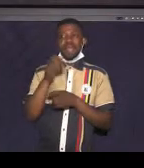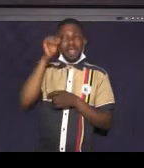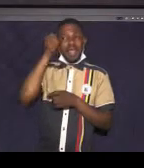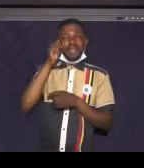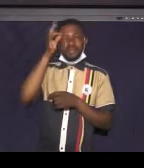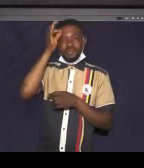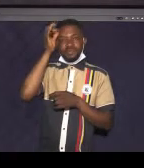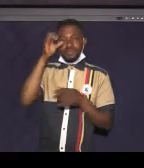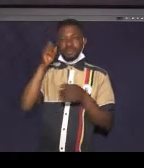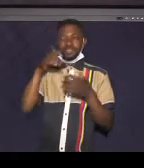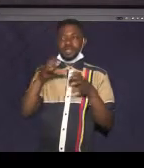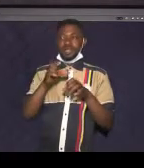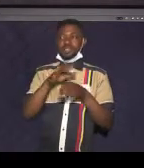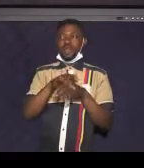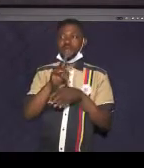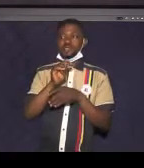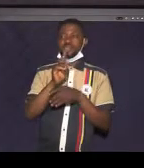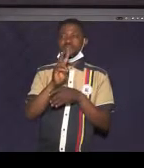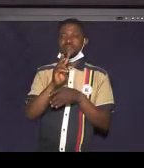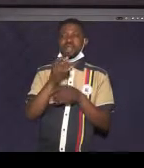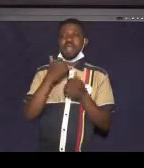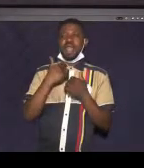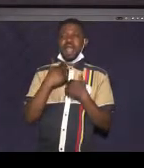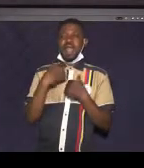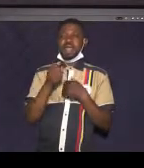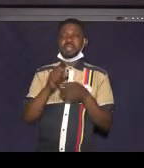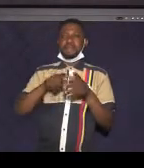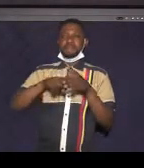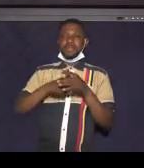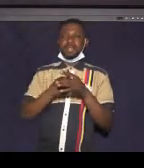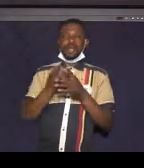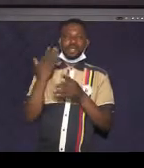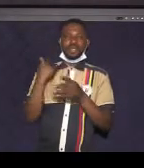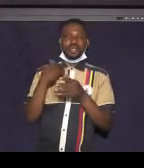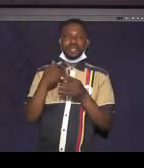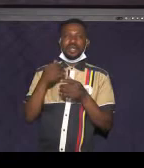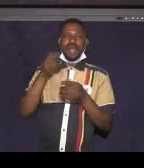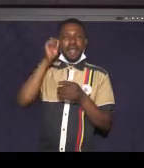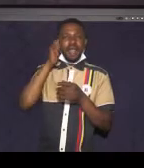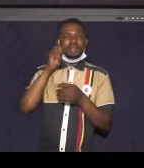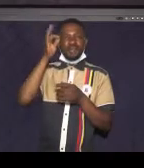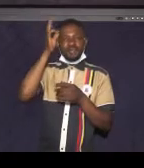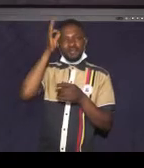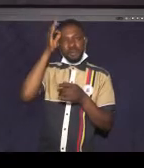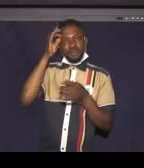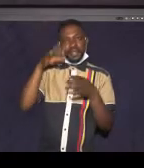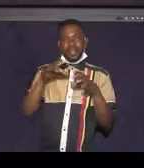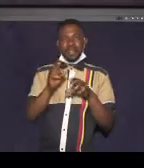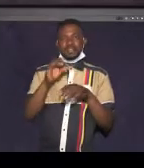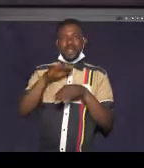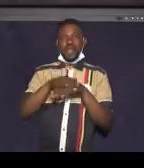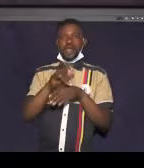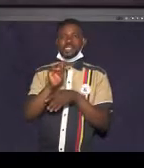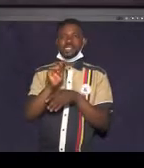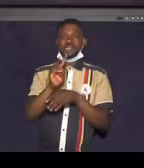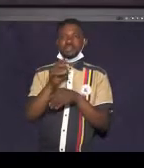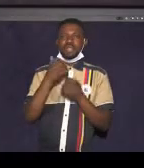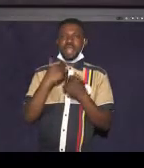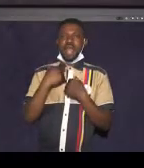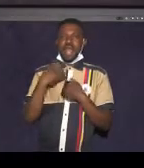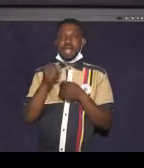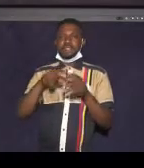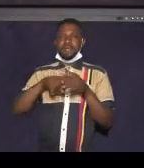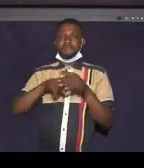Auntie Fumi's class on TV has begun. Auntie Fumi's class on TV has